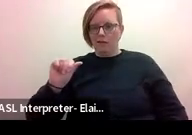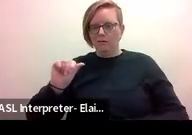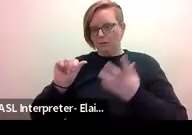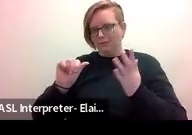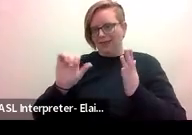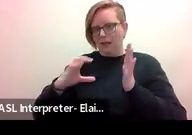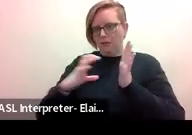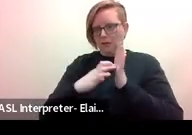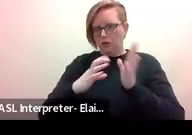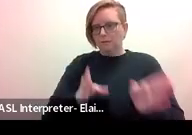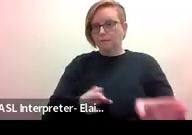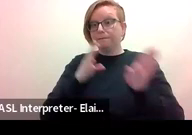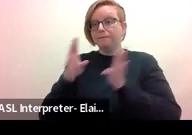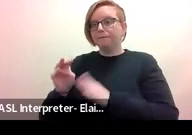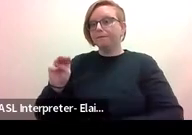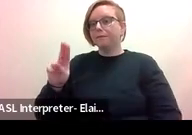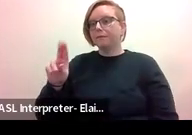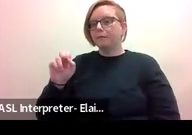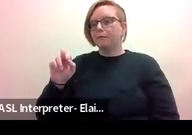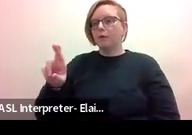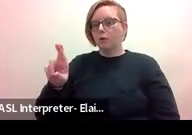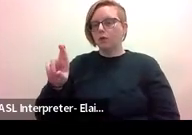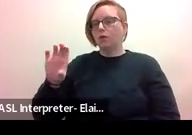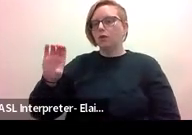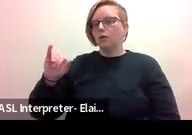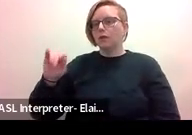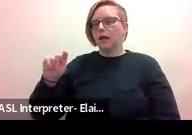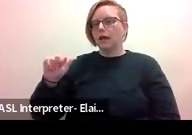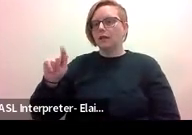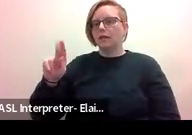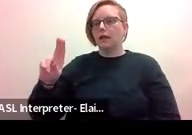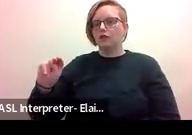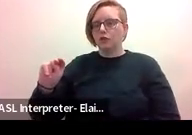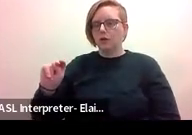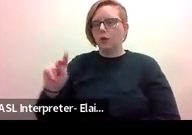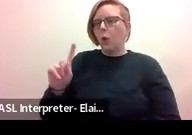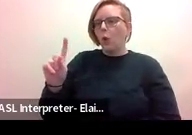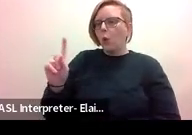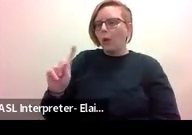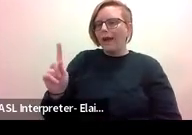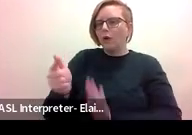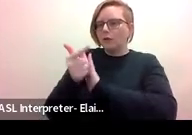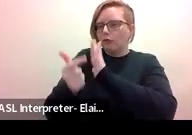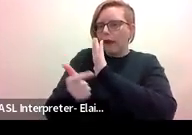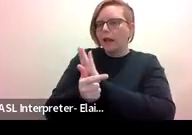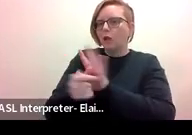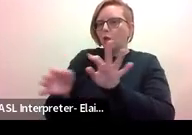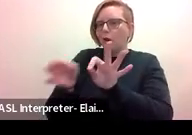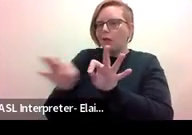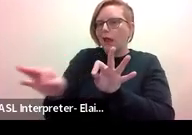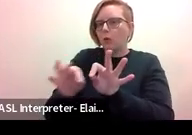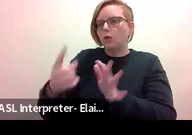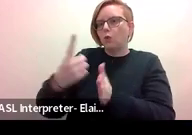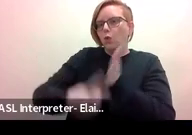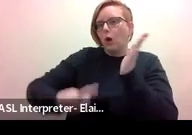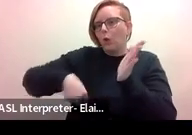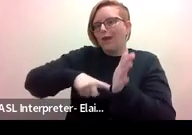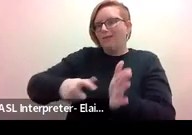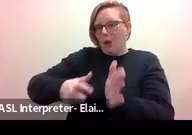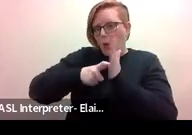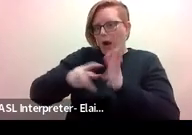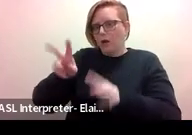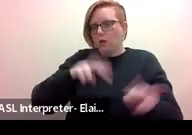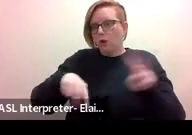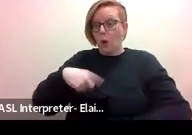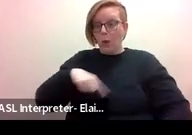tell you exactly where in MUSER. Where's the regulatory language that tells us what we have to look for? Because we don't just pull this out of thin